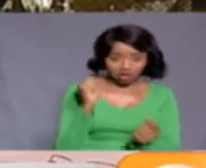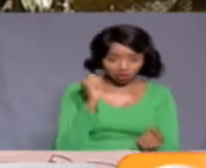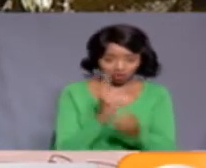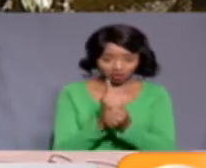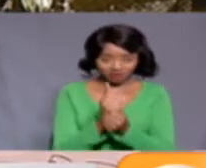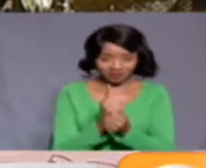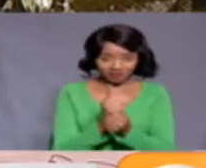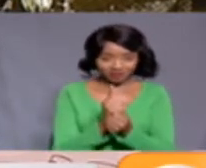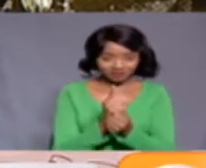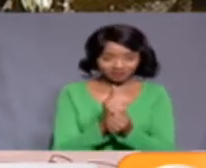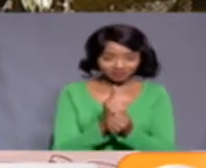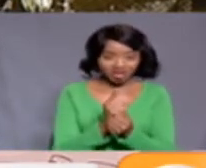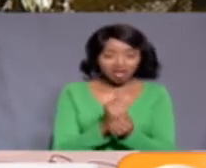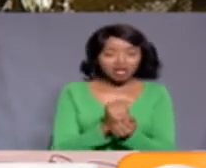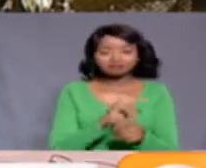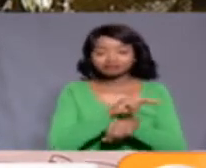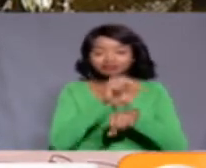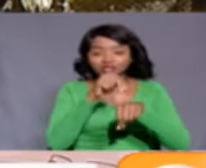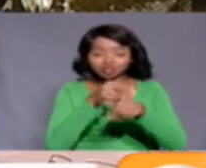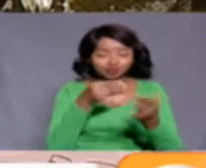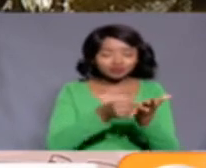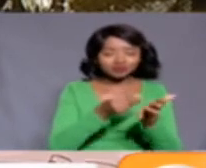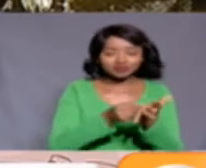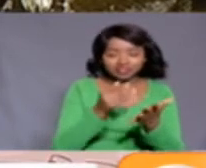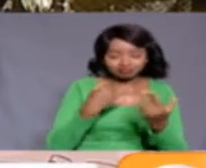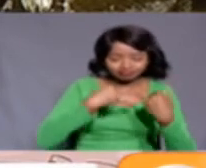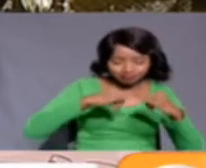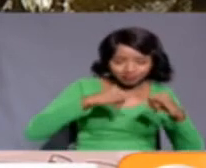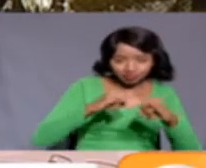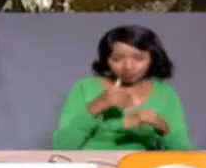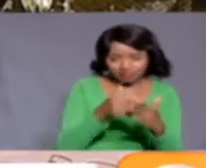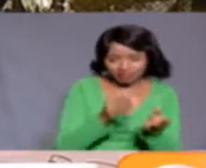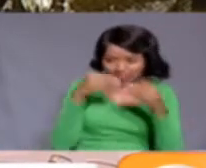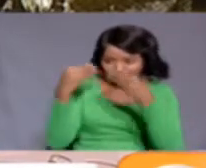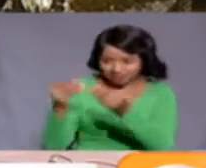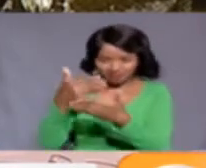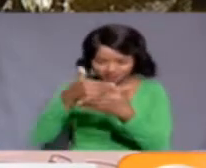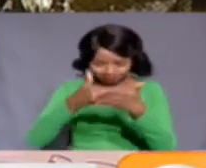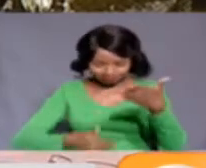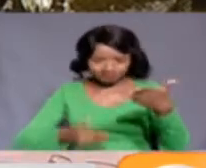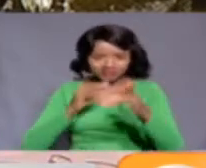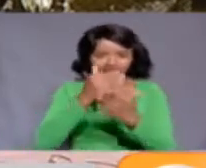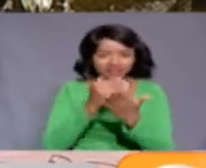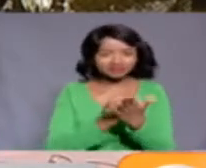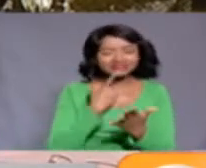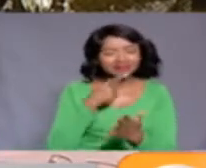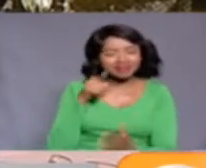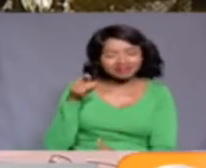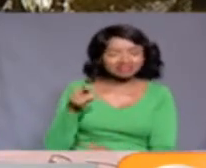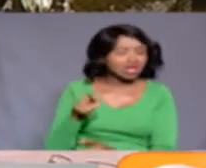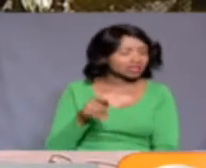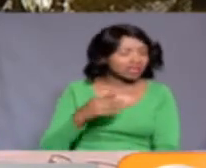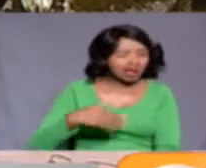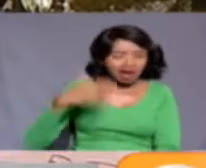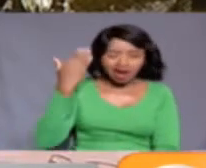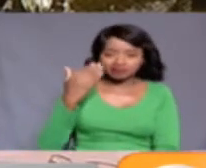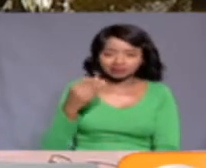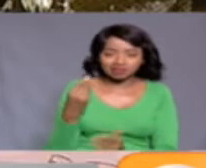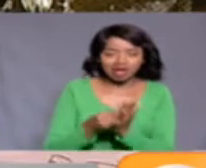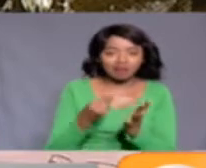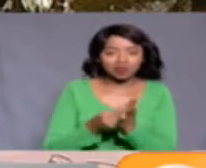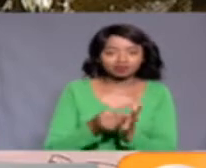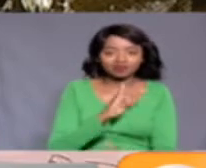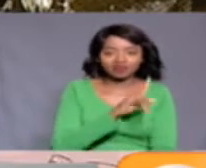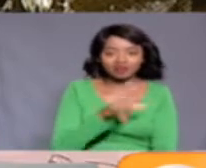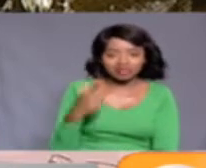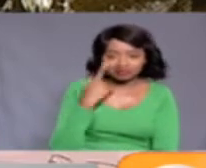National Treasury before the National Assembly's Committee of Implementation, Defense Ministry holds the highest amount of these bills. Chemutai Goin has